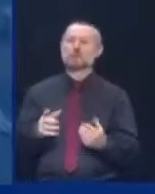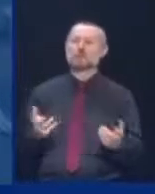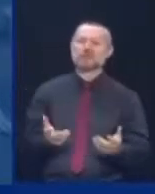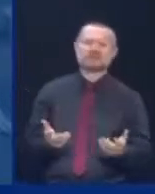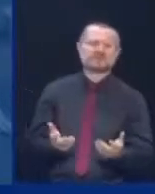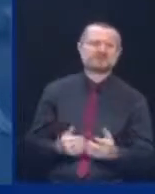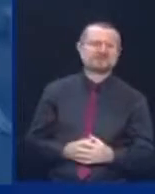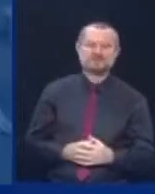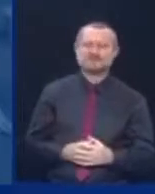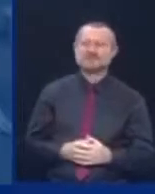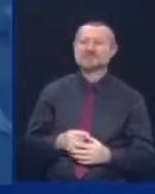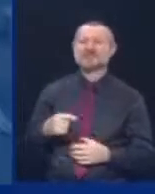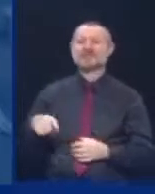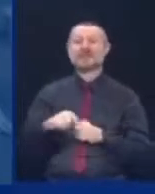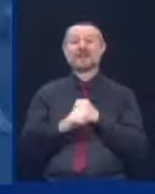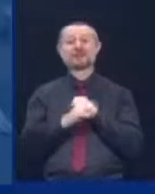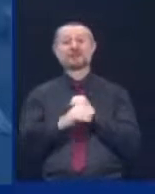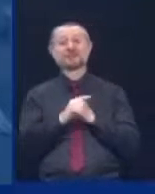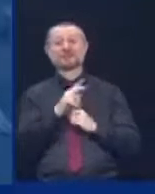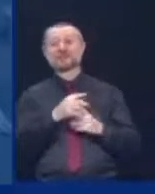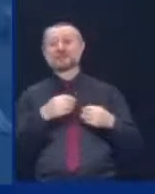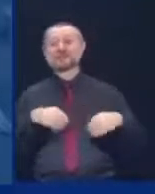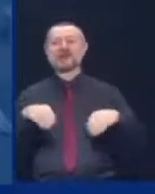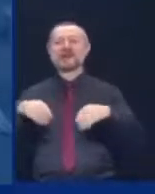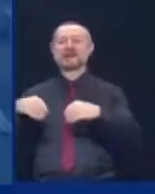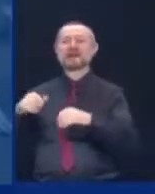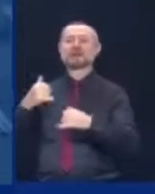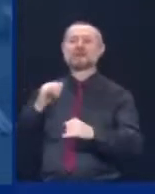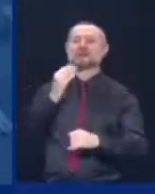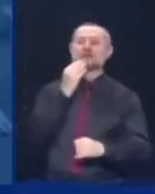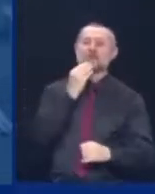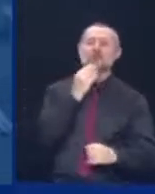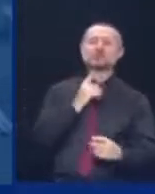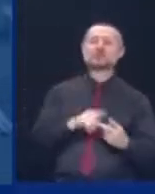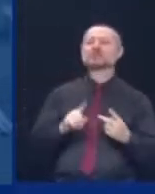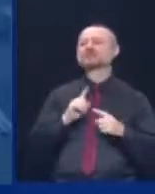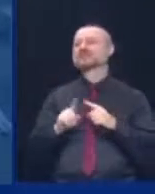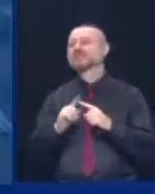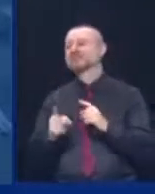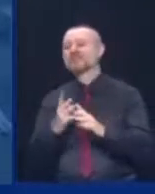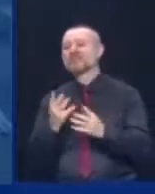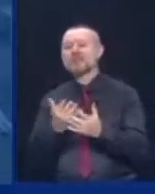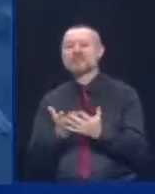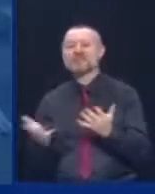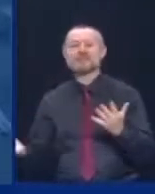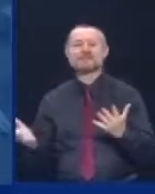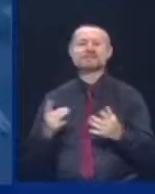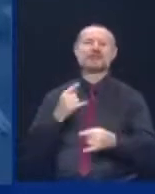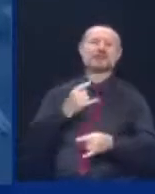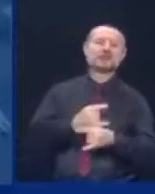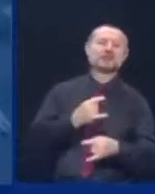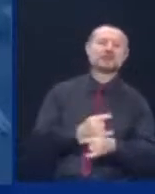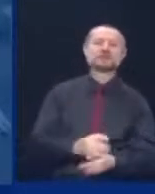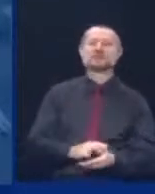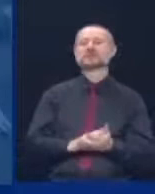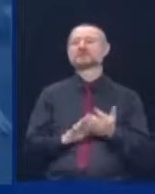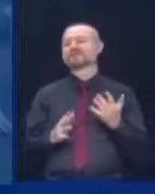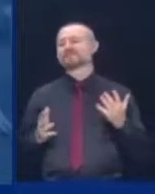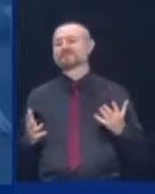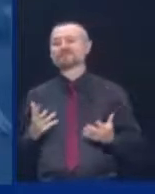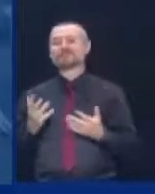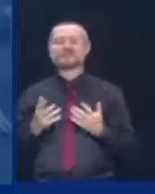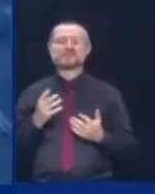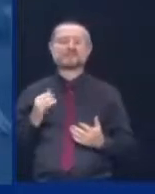Because those commercials are selling cranberry sauce, and they're selling liquor, and they're selling turkey